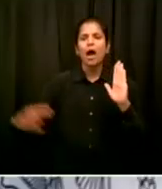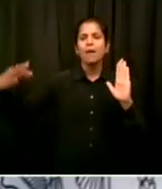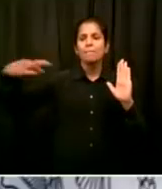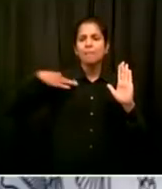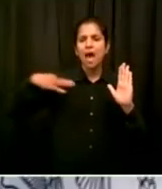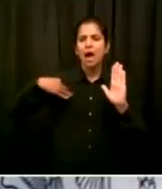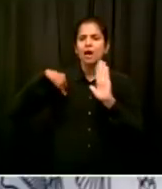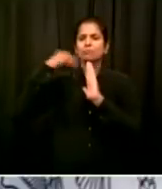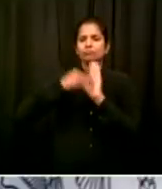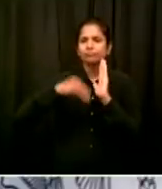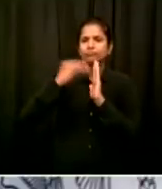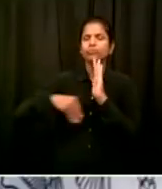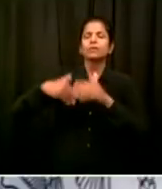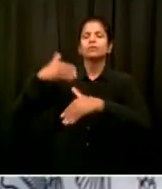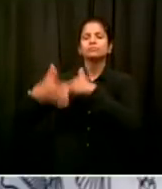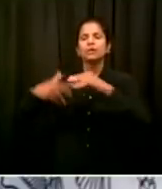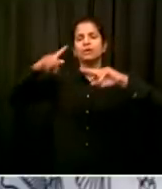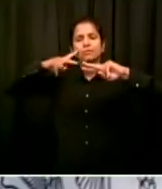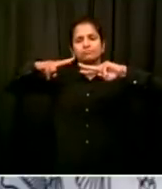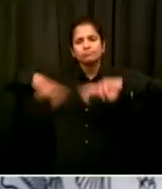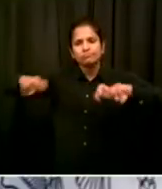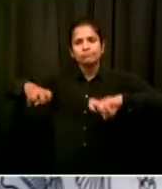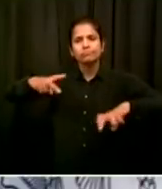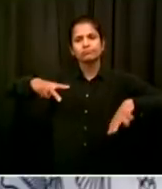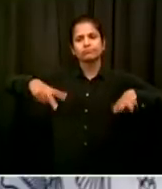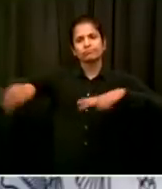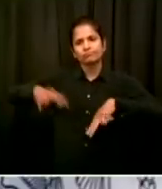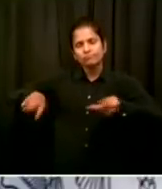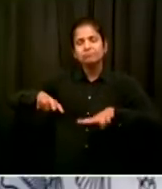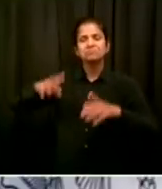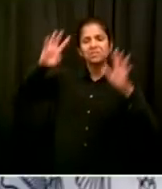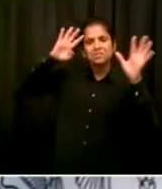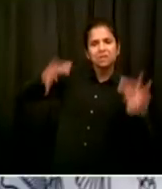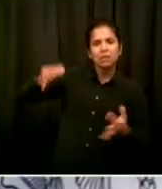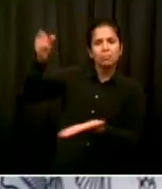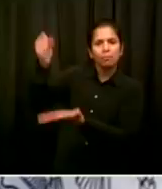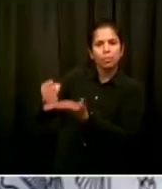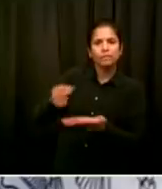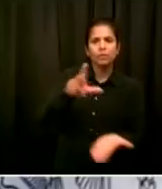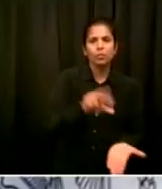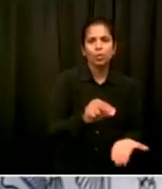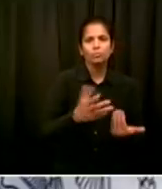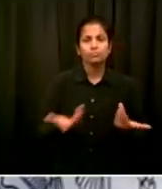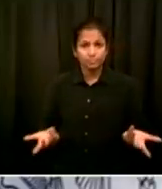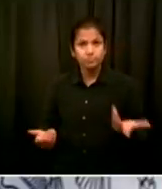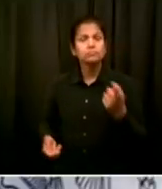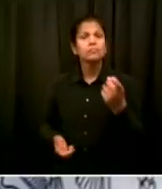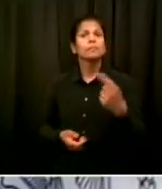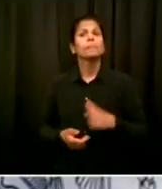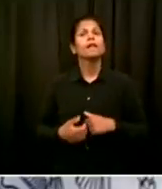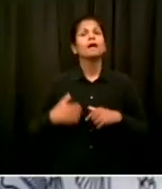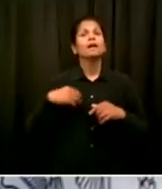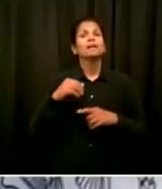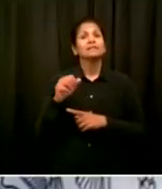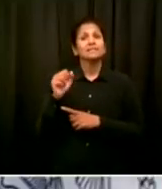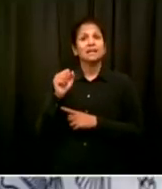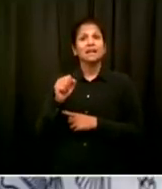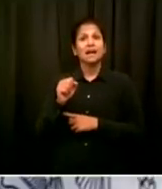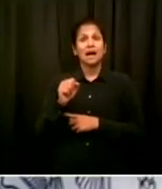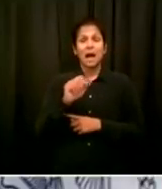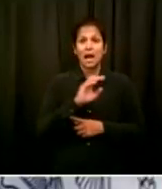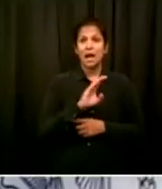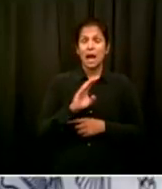Gracie Mansion weeks ago with community leaders and activists who said this would be such an important thing for this city to declare